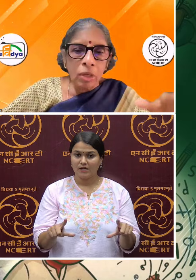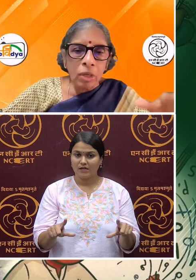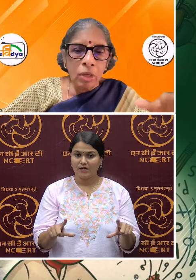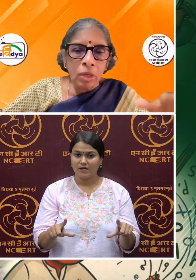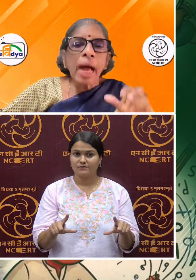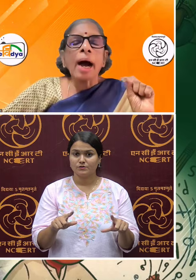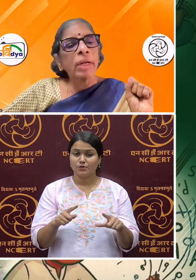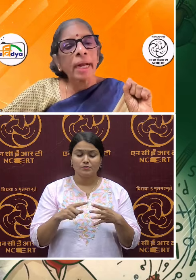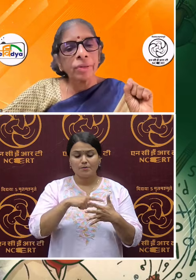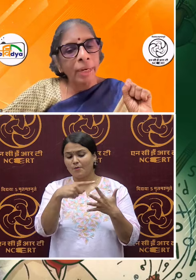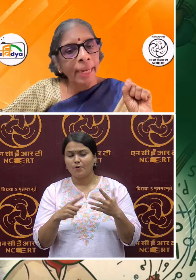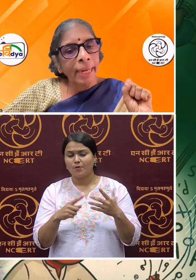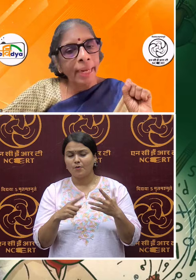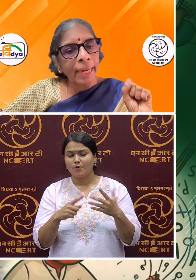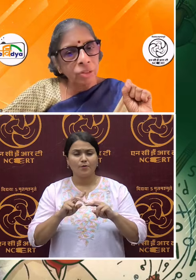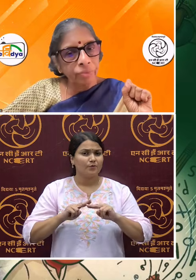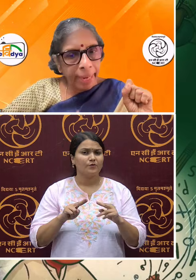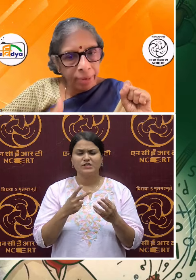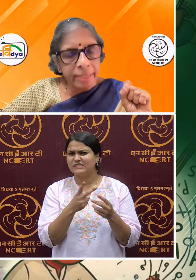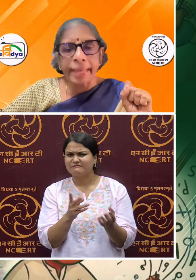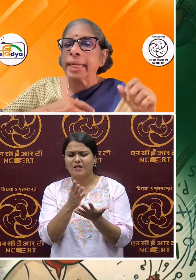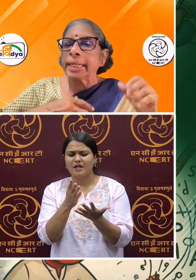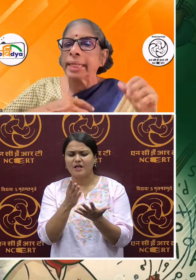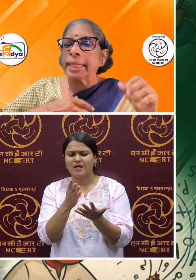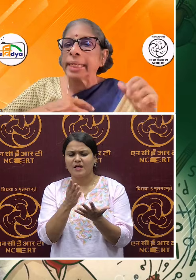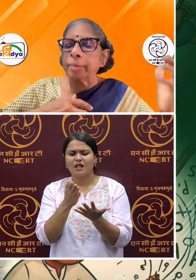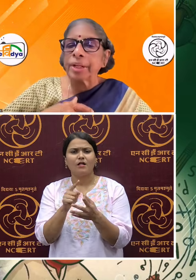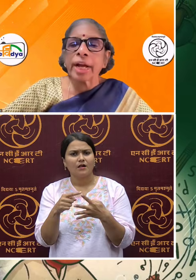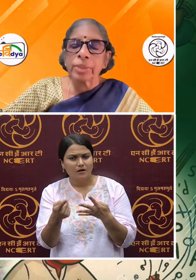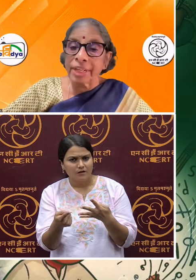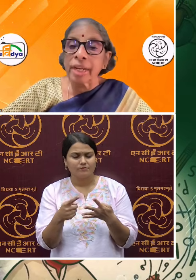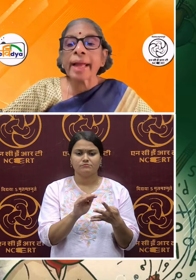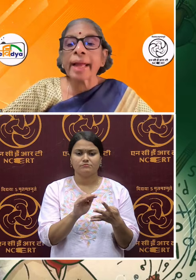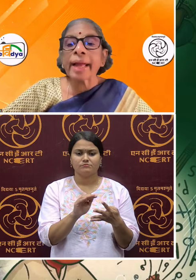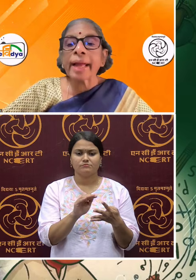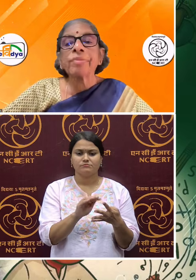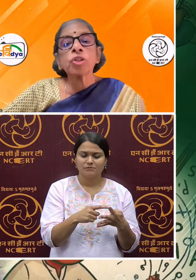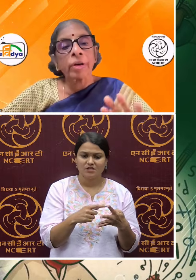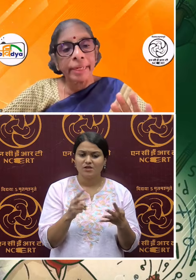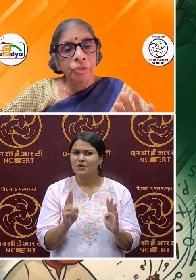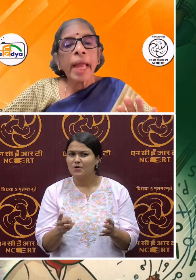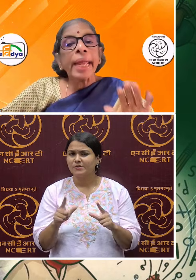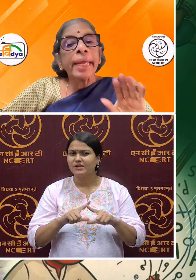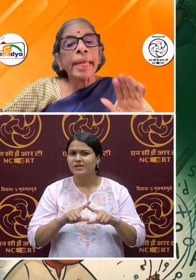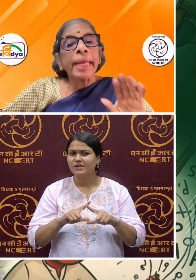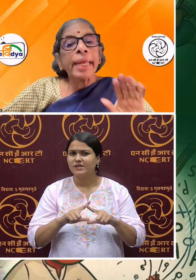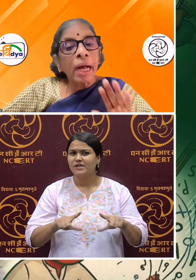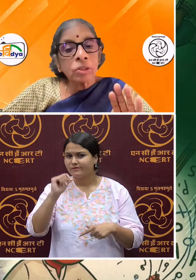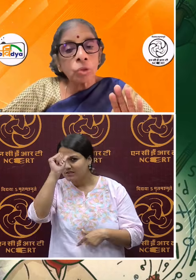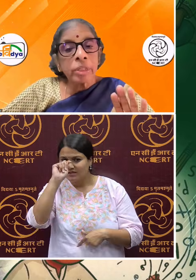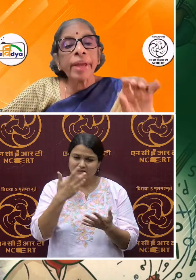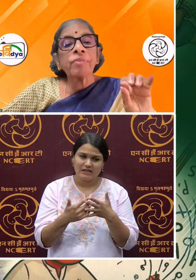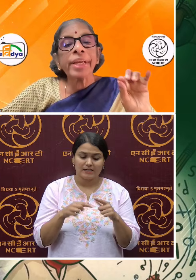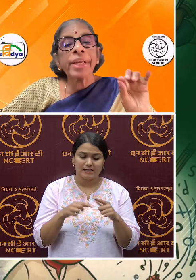runs across all kinds of areas. Like it can be a child with a regional language or English. In